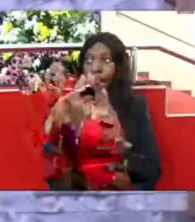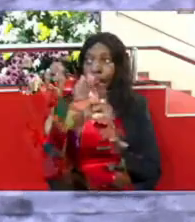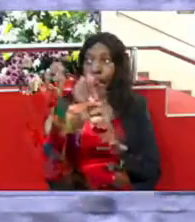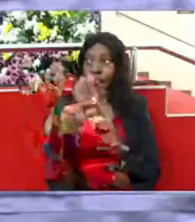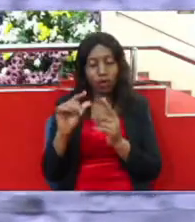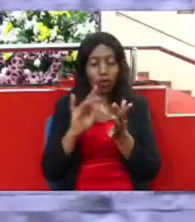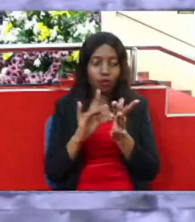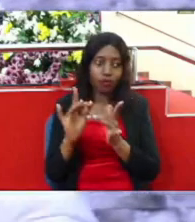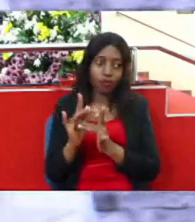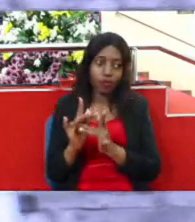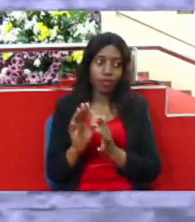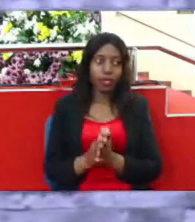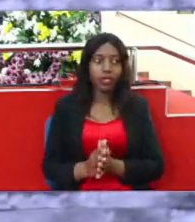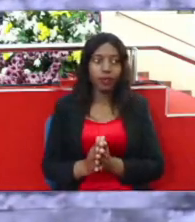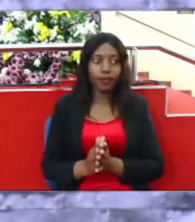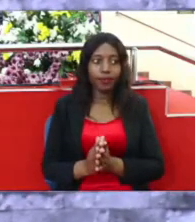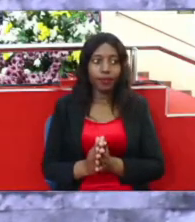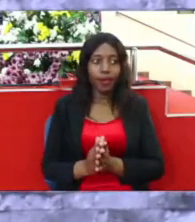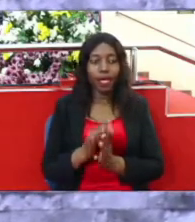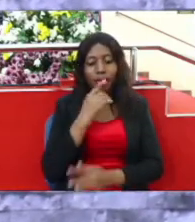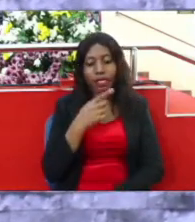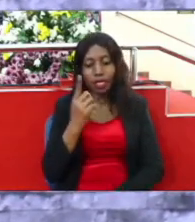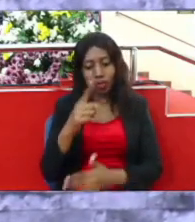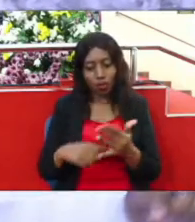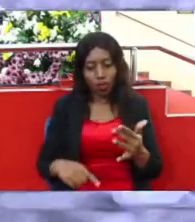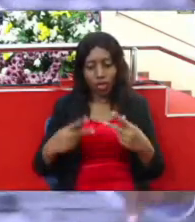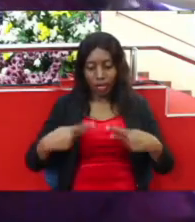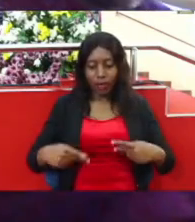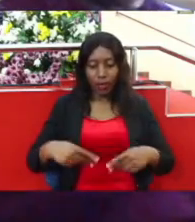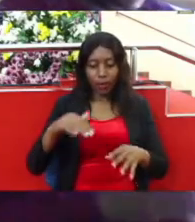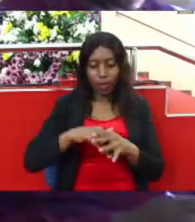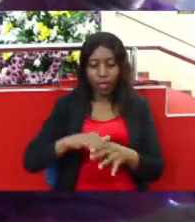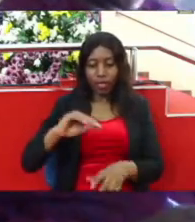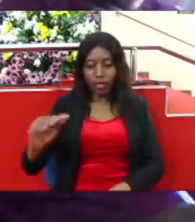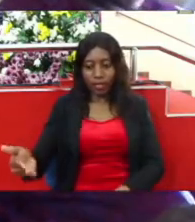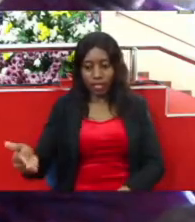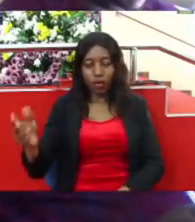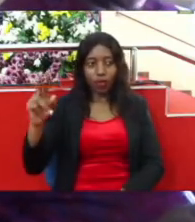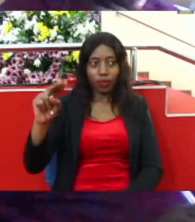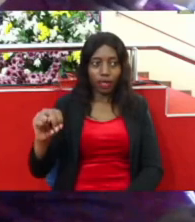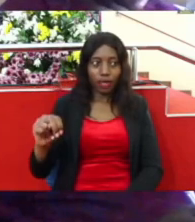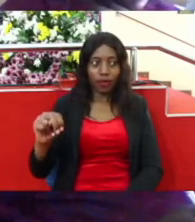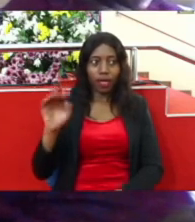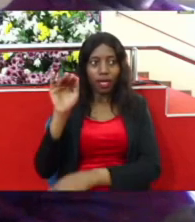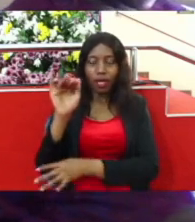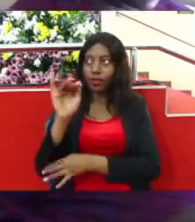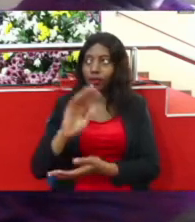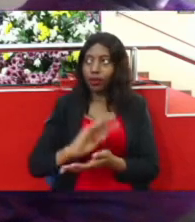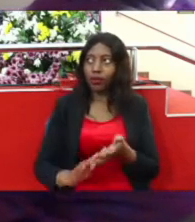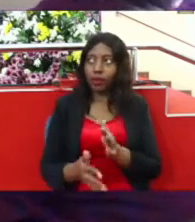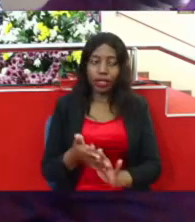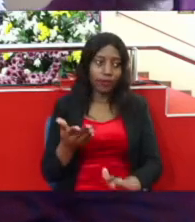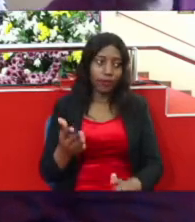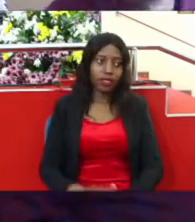they heard Jonah preach to them. Anasema kwamba watu wa Nineveh walitubu waliposikia Yona aki. And he says, you people, I'm telling you these things, but you are